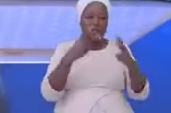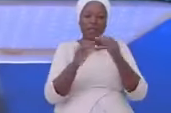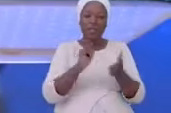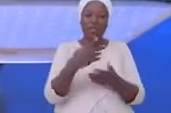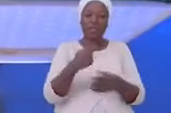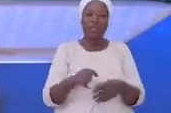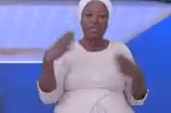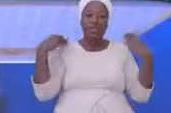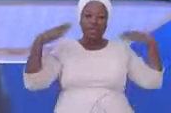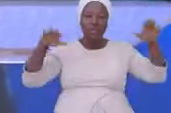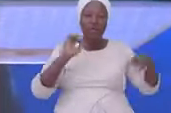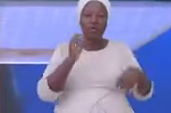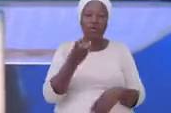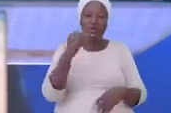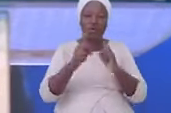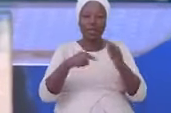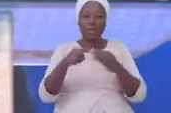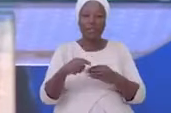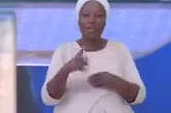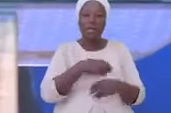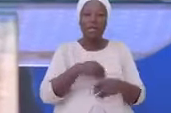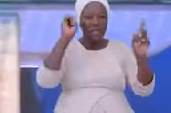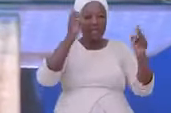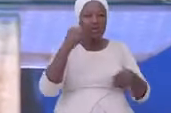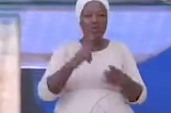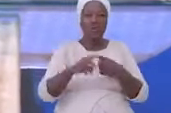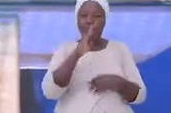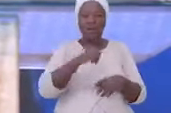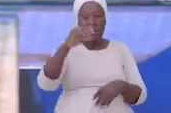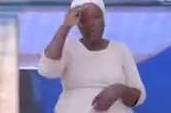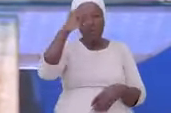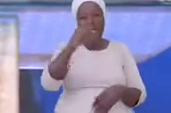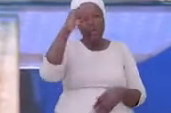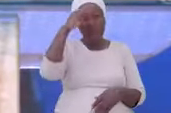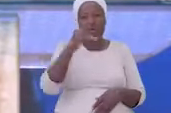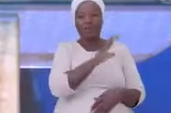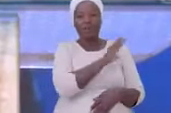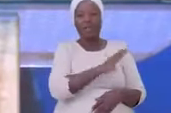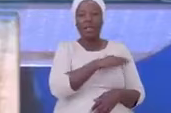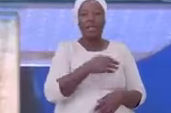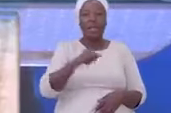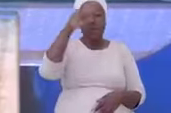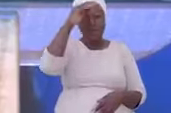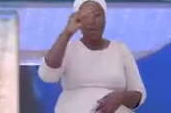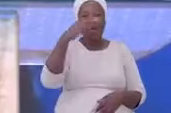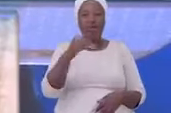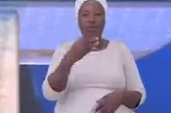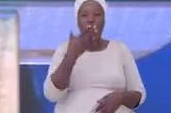be a man of character, a man of conviction, a man of